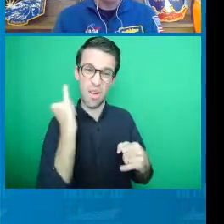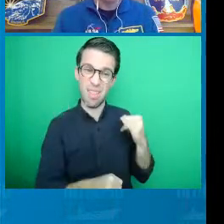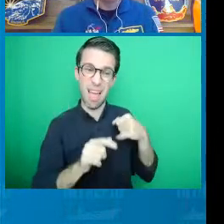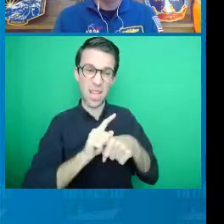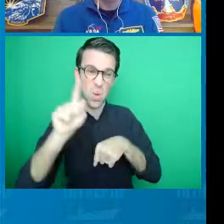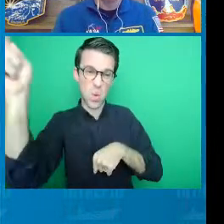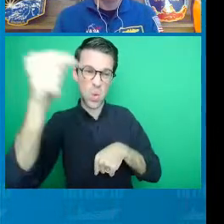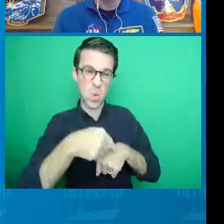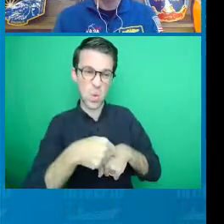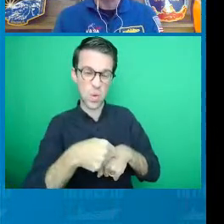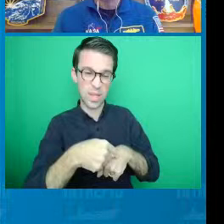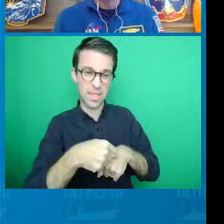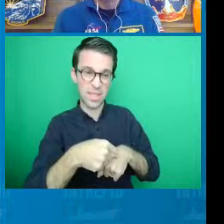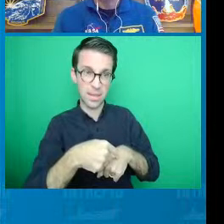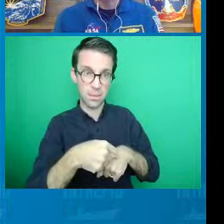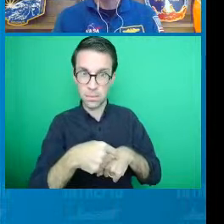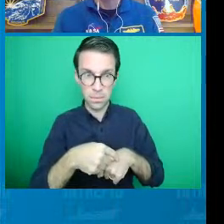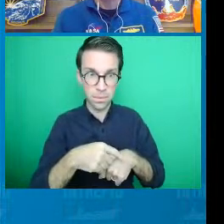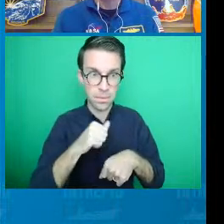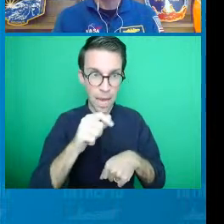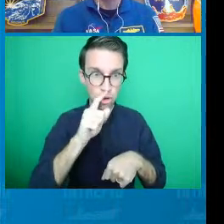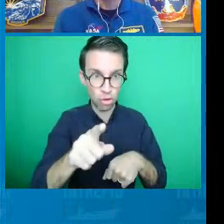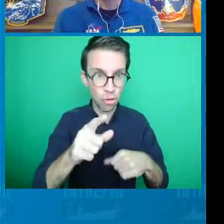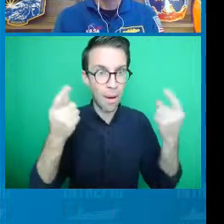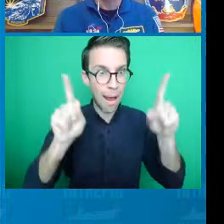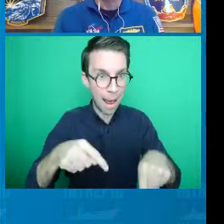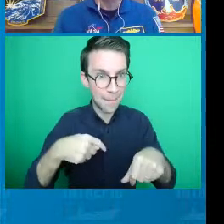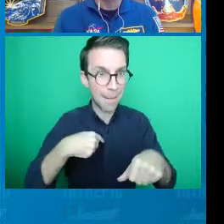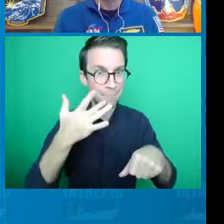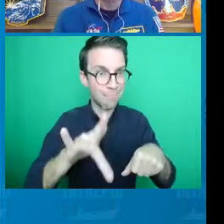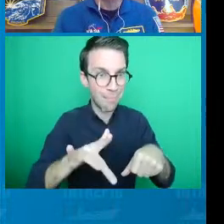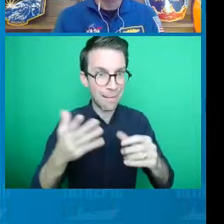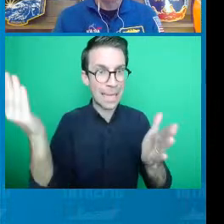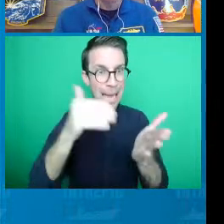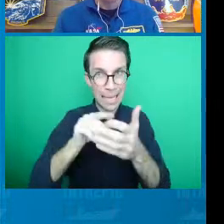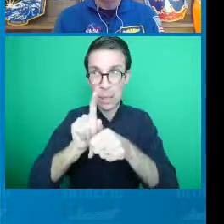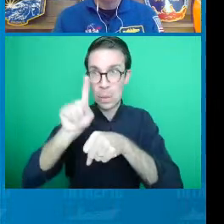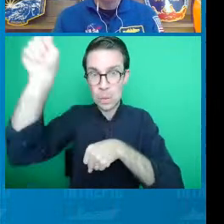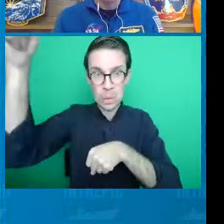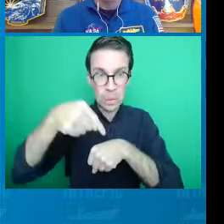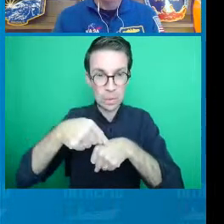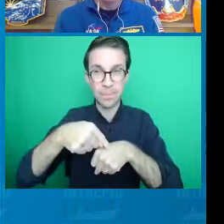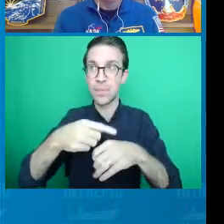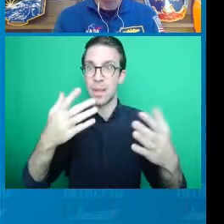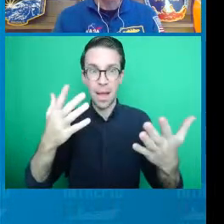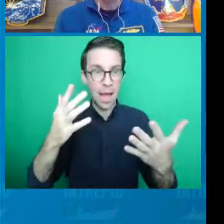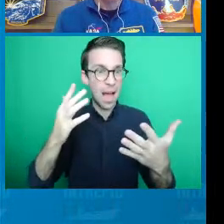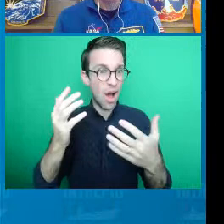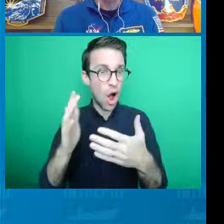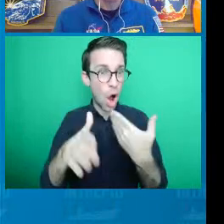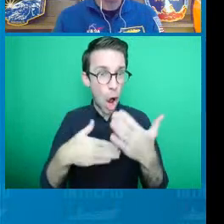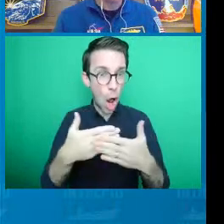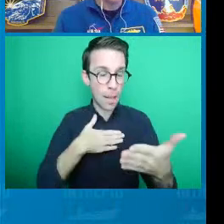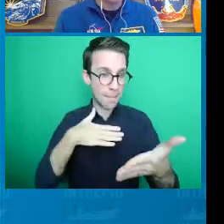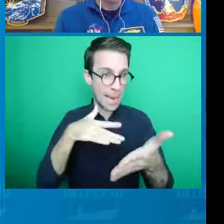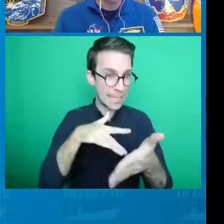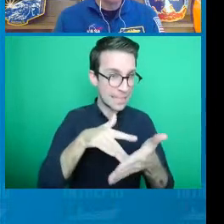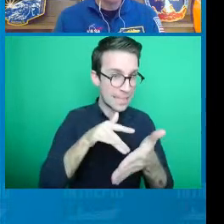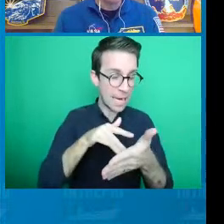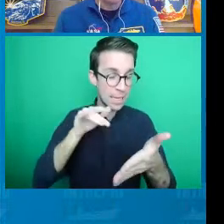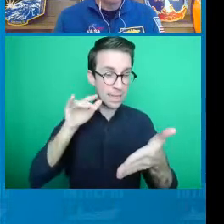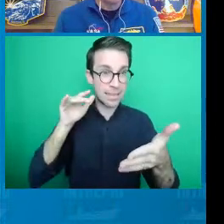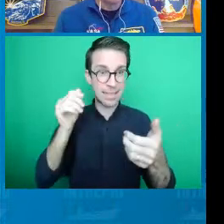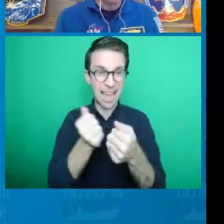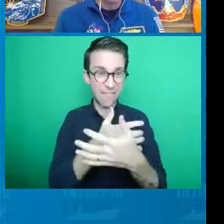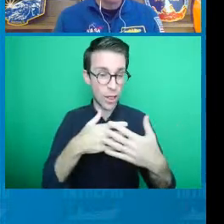gotten rid of all that information, and all that studying that I had done through the years helped out, because I immediately had to turn around and